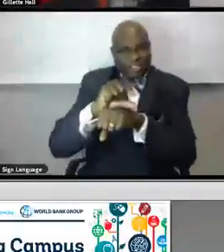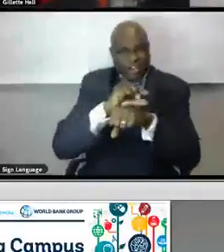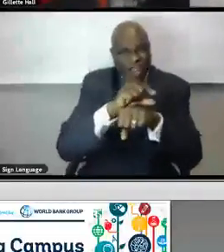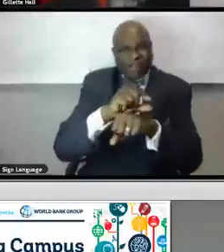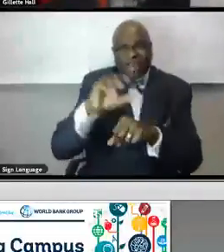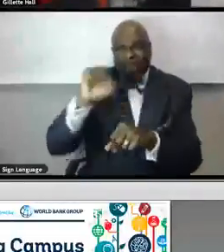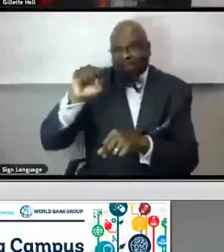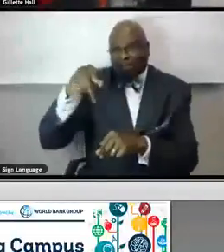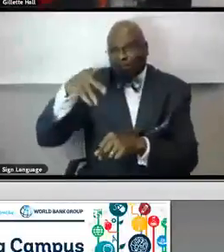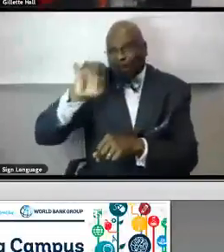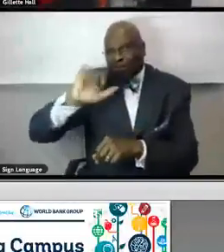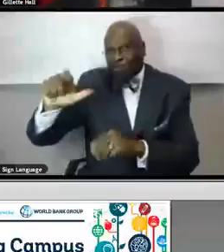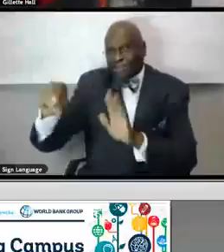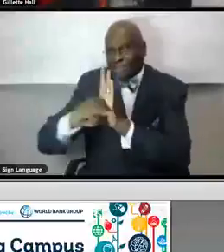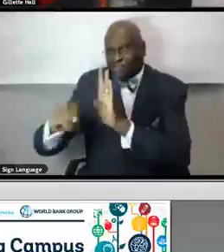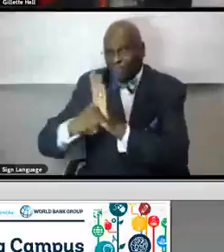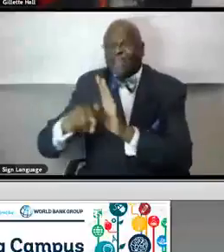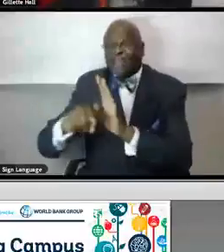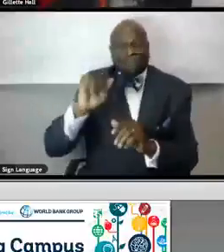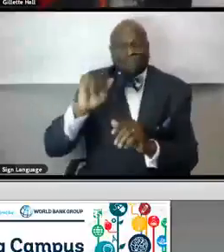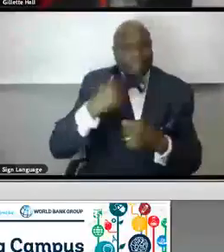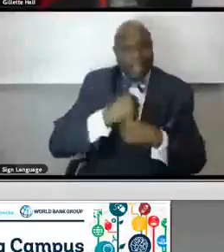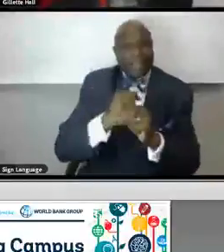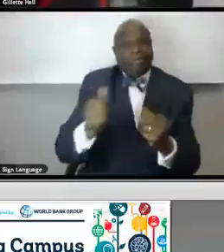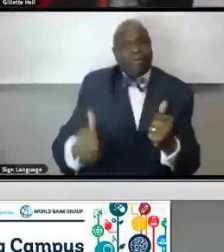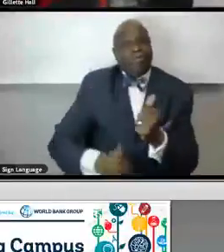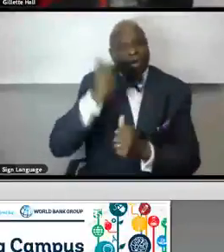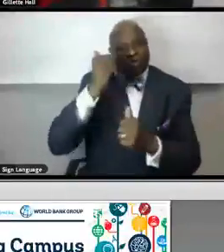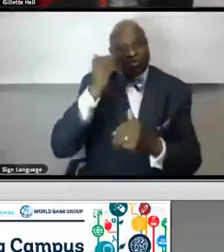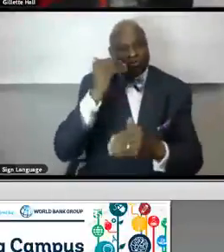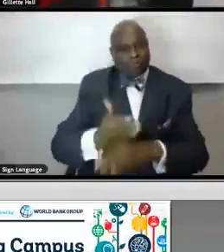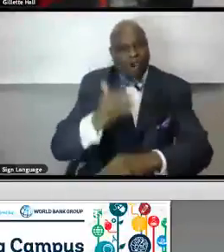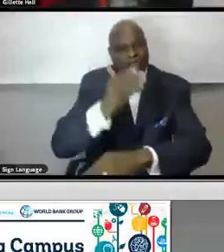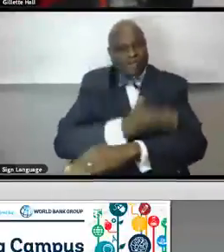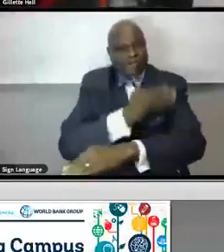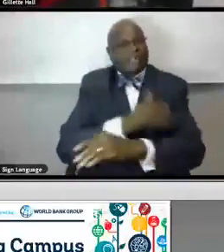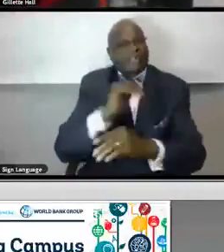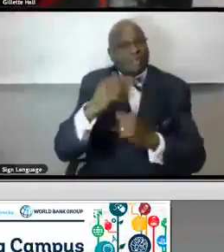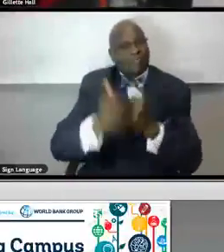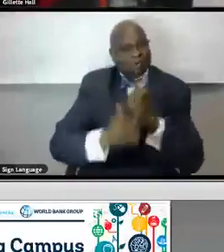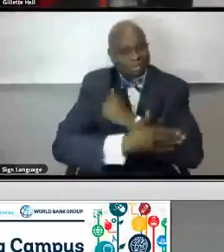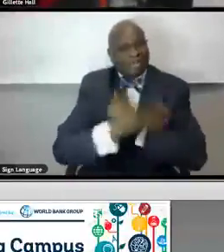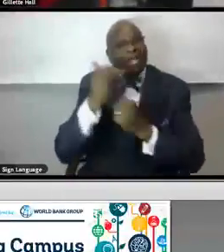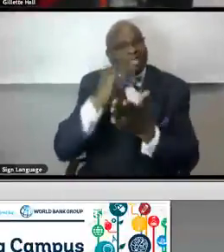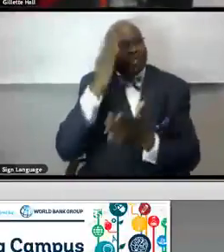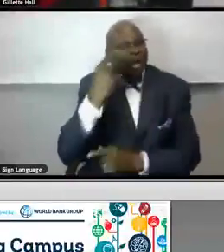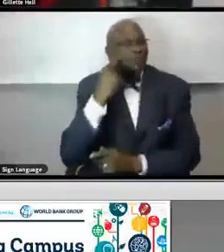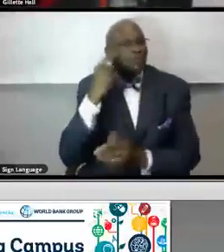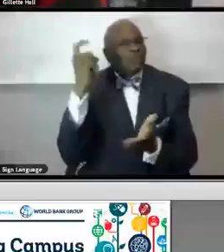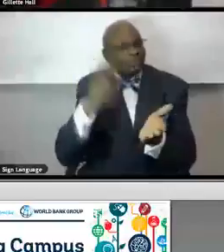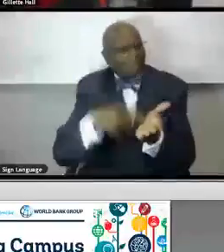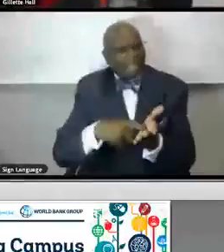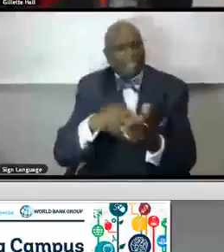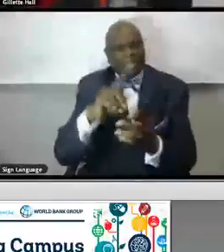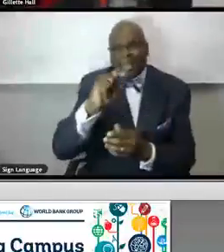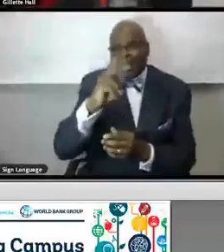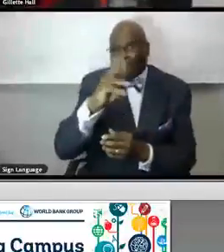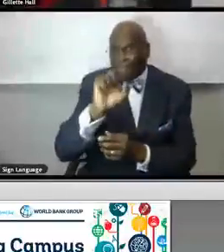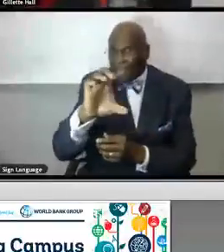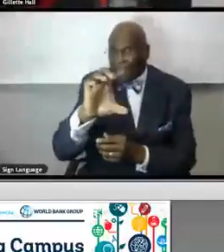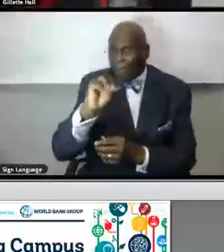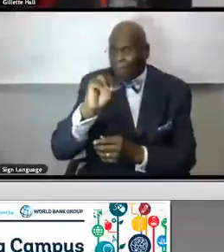spatial disadvantage. So they have made the most progress of any country in that regard, and that is why you see those ethnic